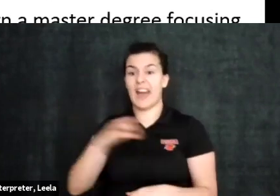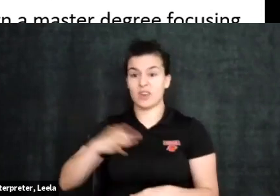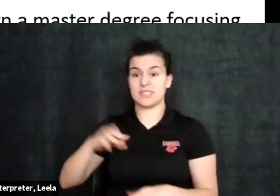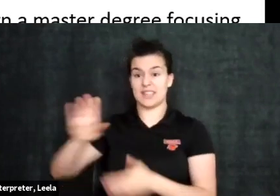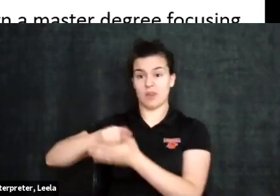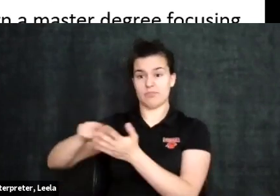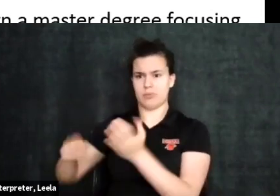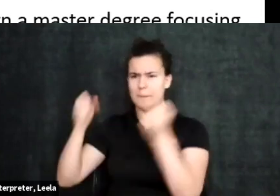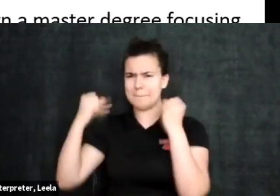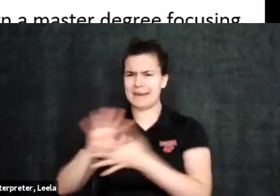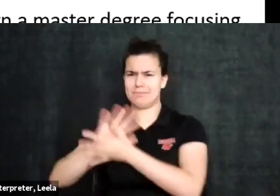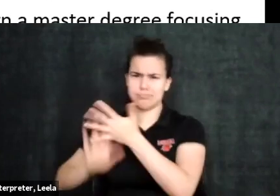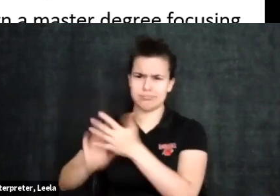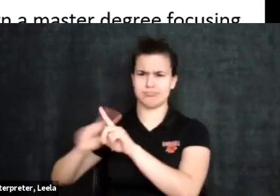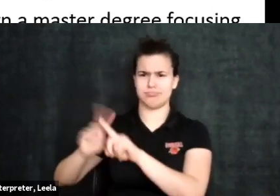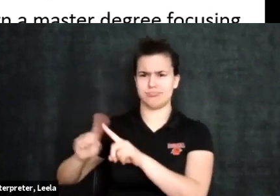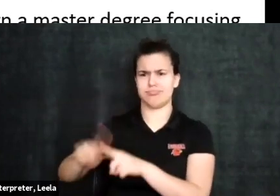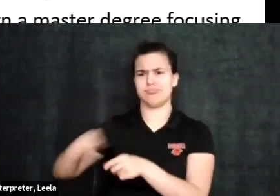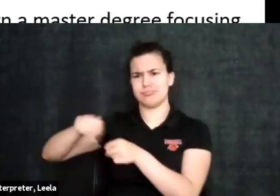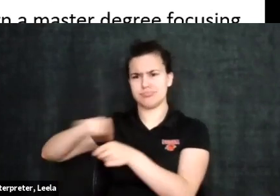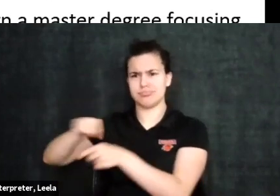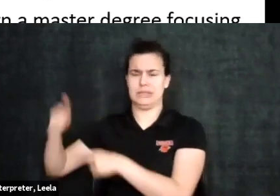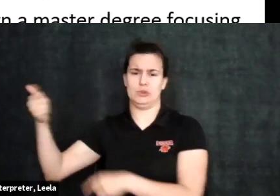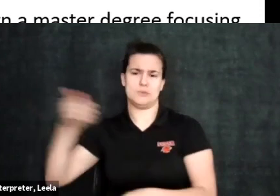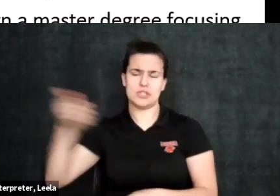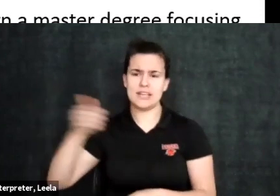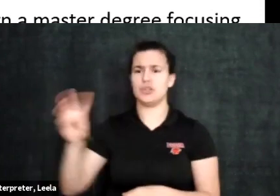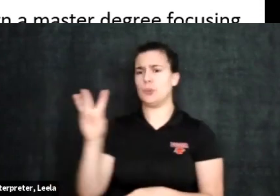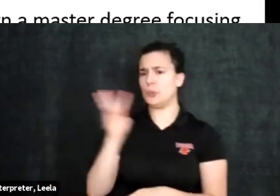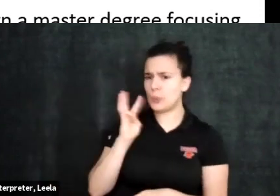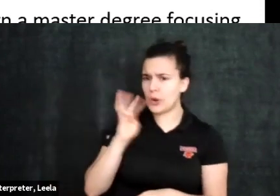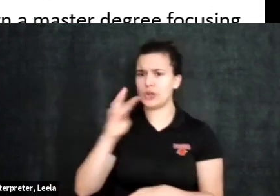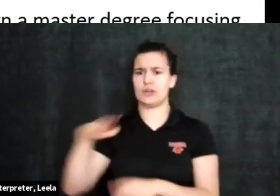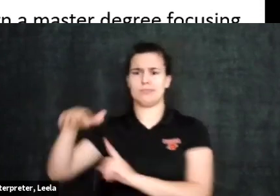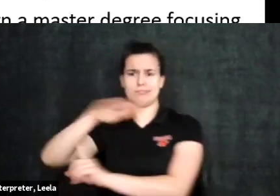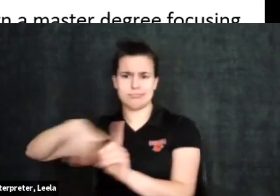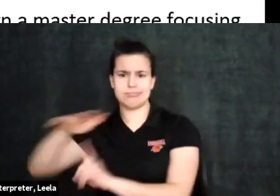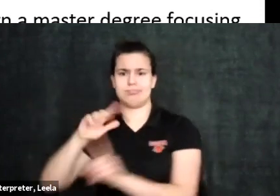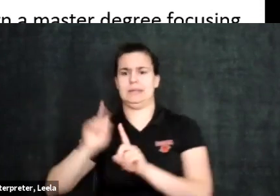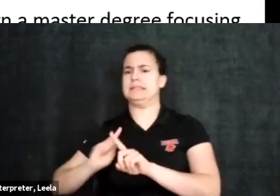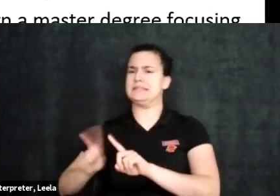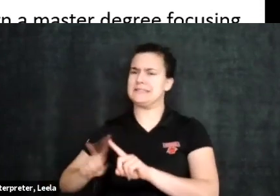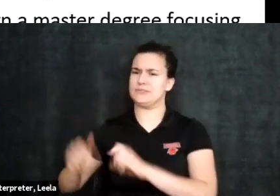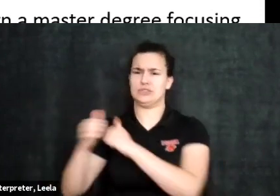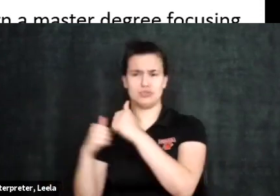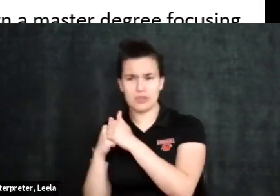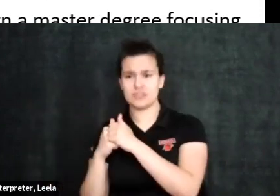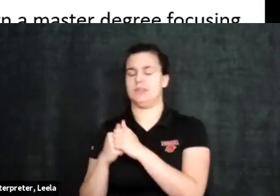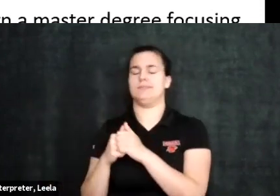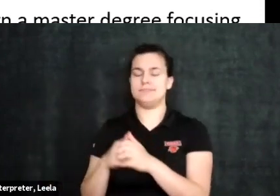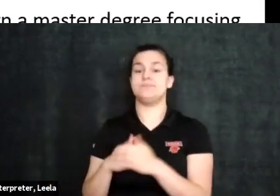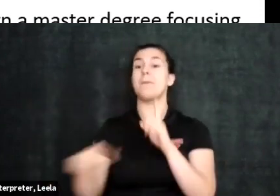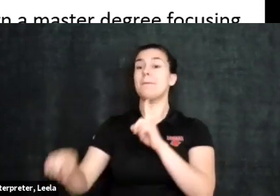resources, geotechnical, transportation. And we do have great opportunities to stay for about a year more and earn a master's